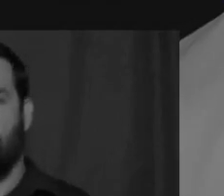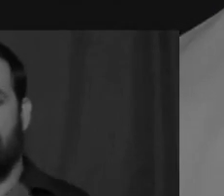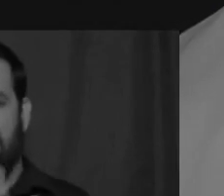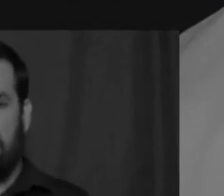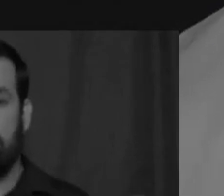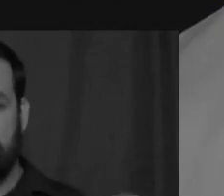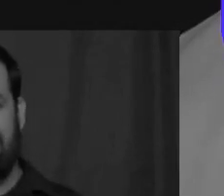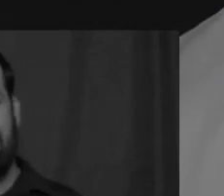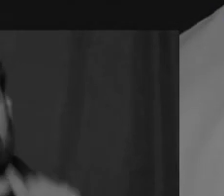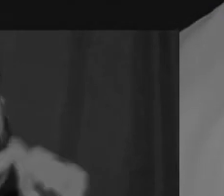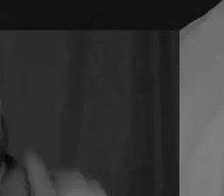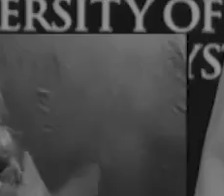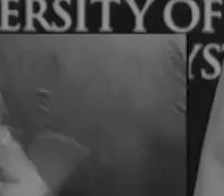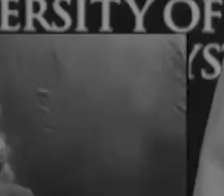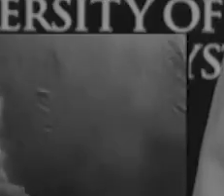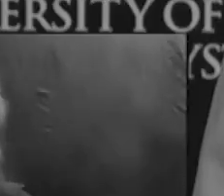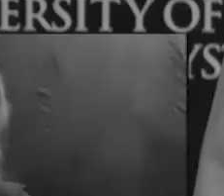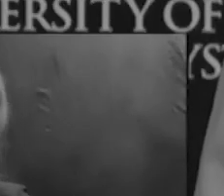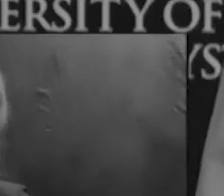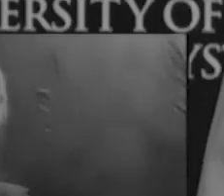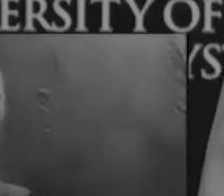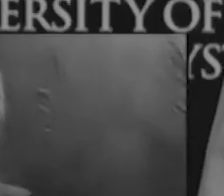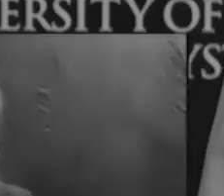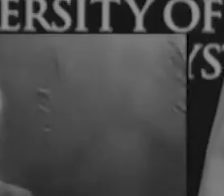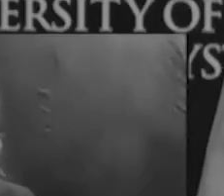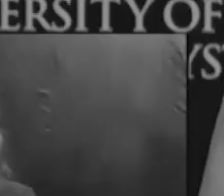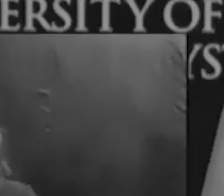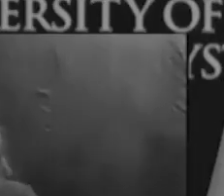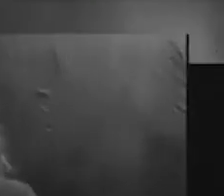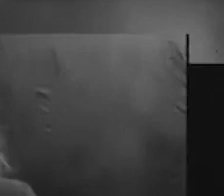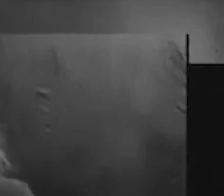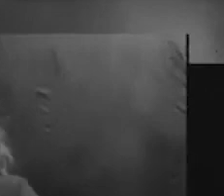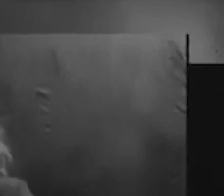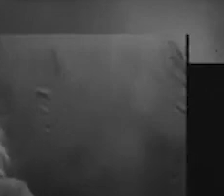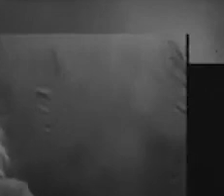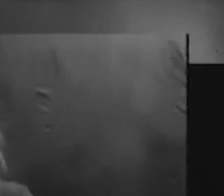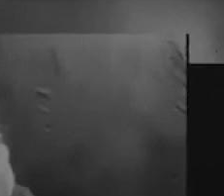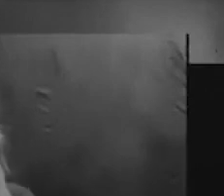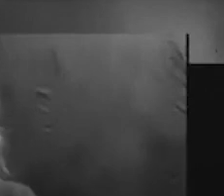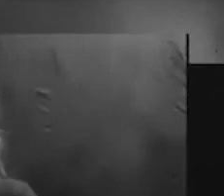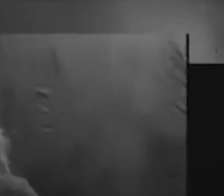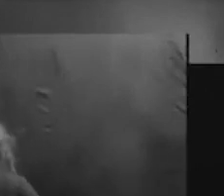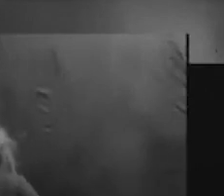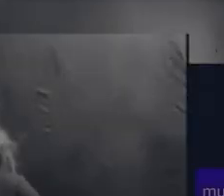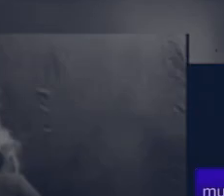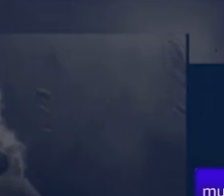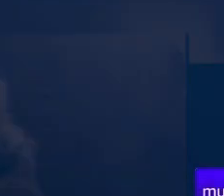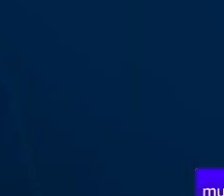Mics with Dr. Stites podcast. Now, everywhere podcasts are available.